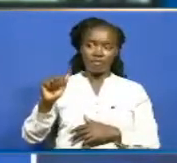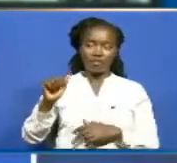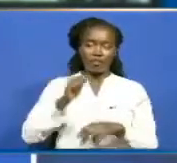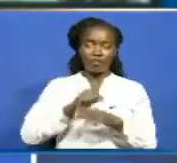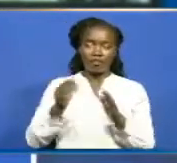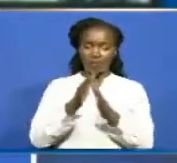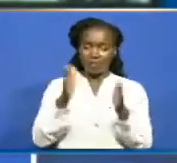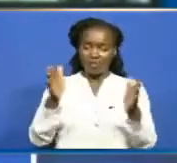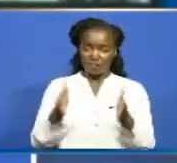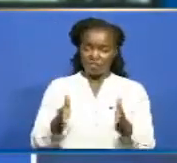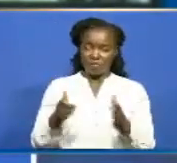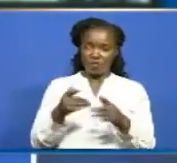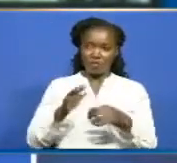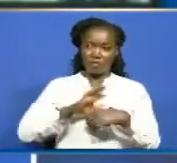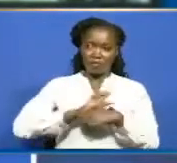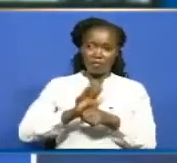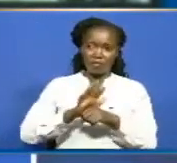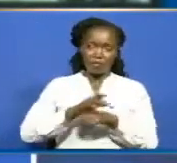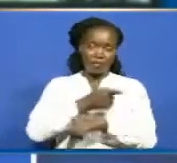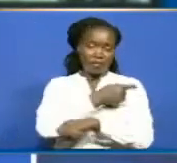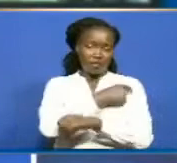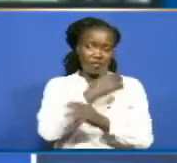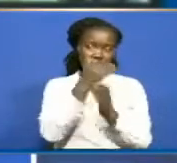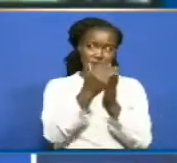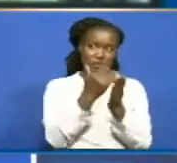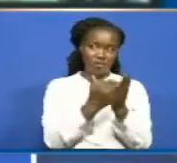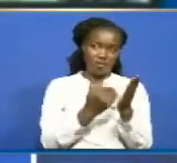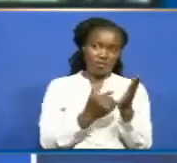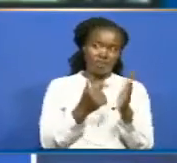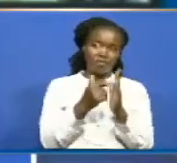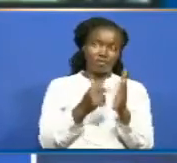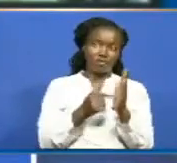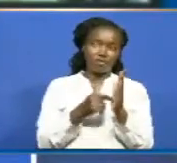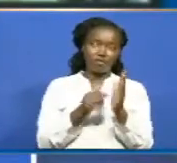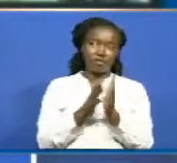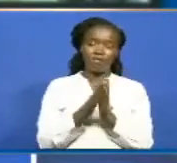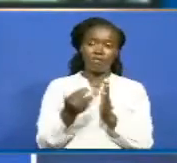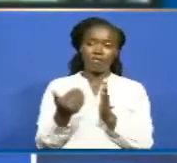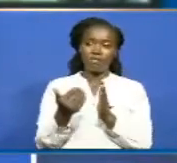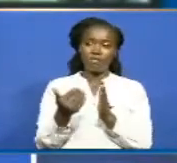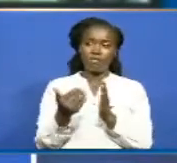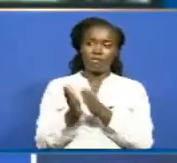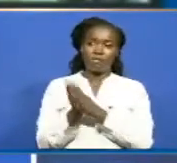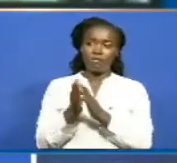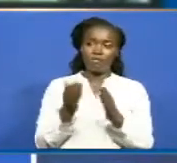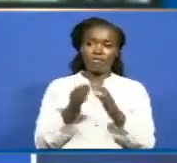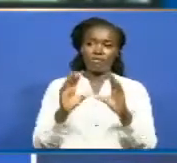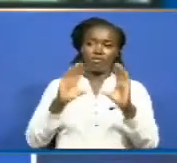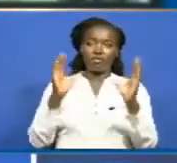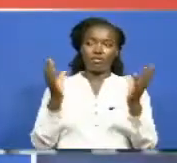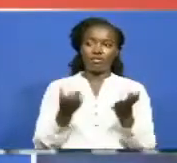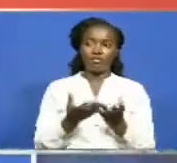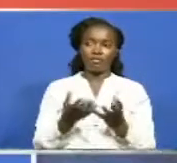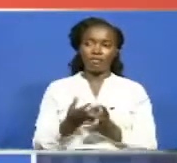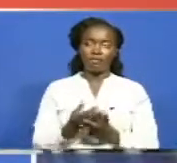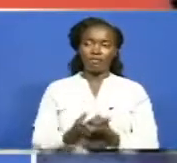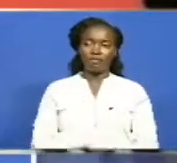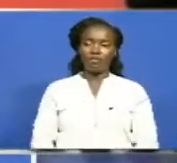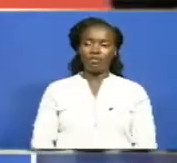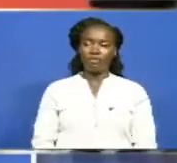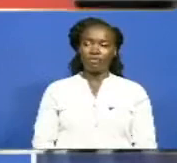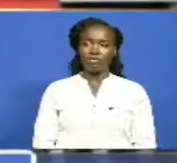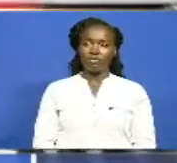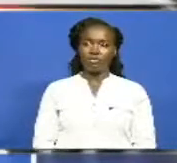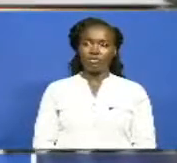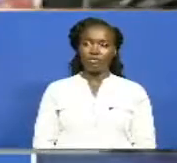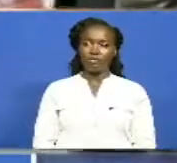for the COVID-19 immunization program. Here are the details of this and other stories from across the globe.